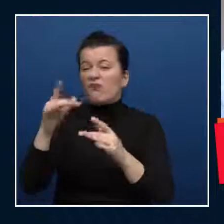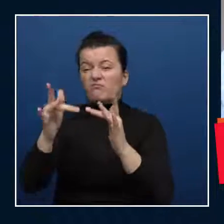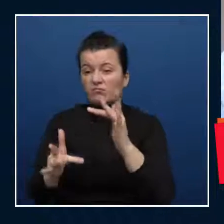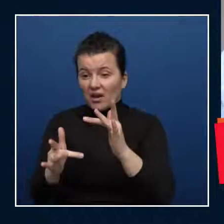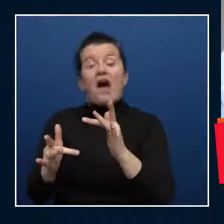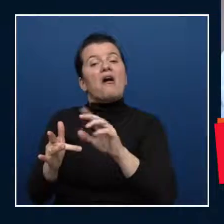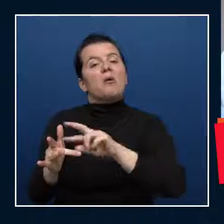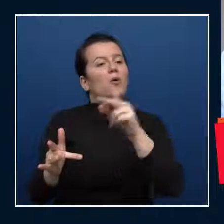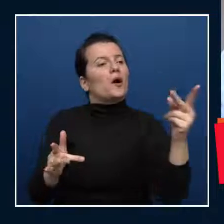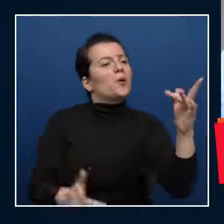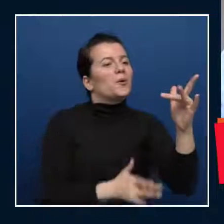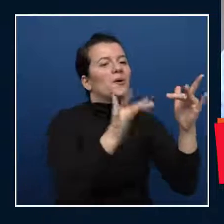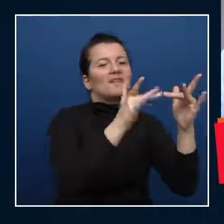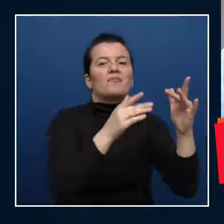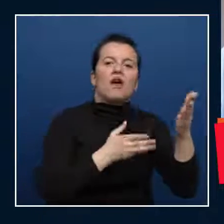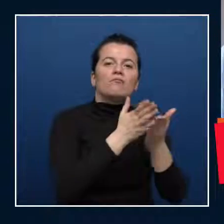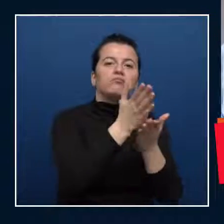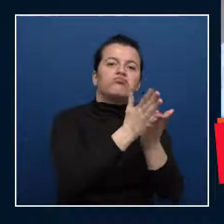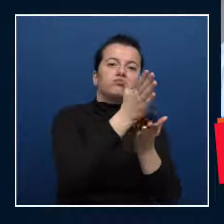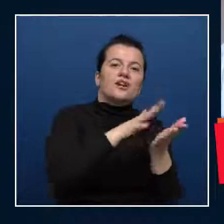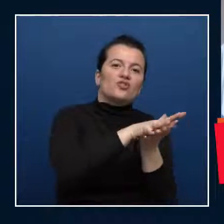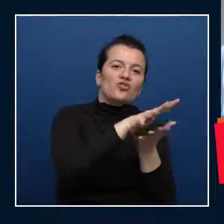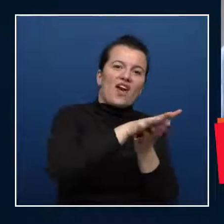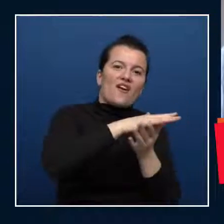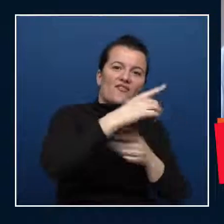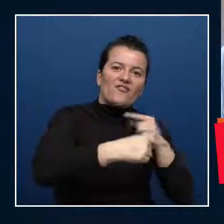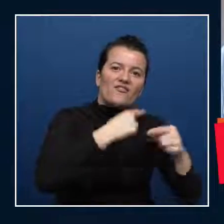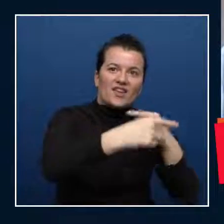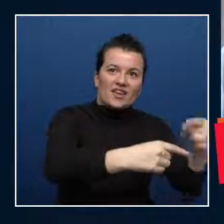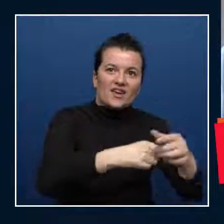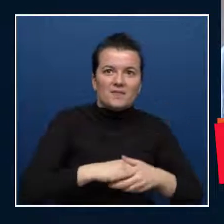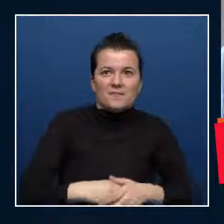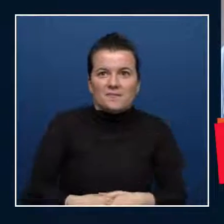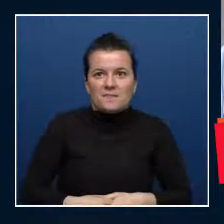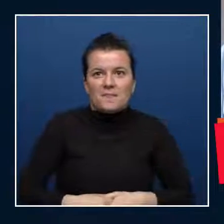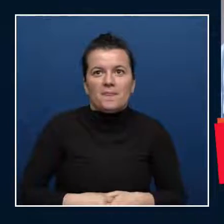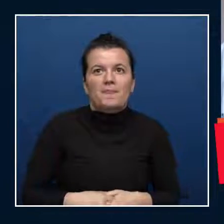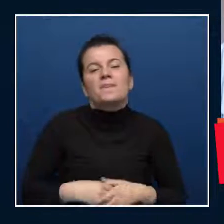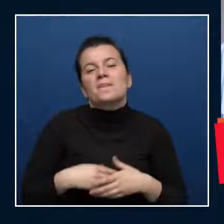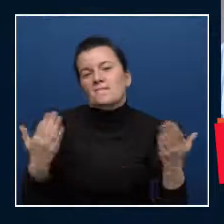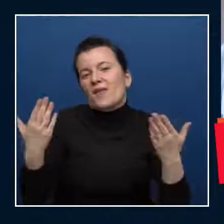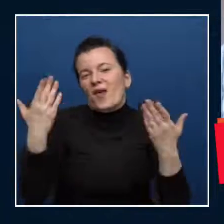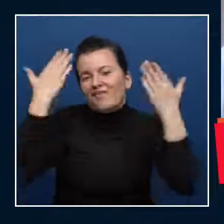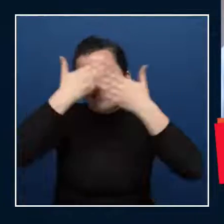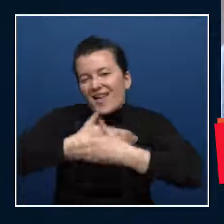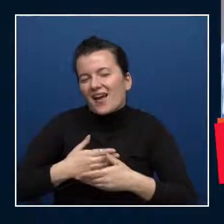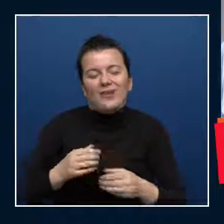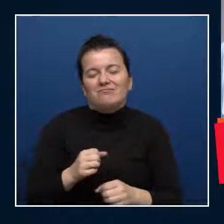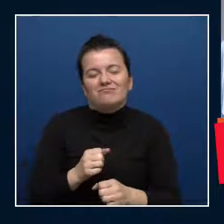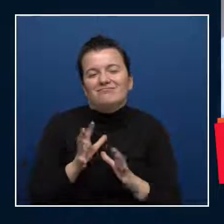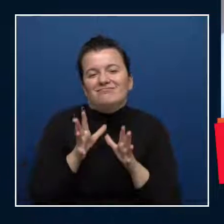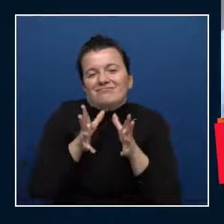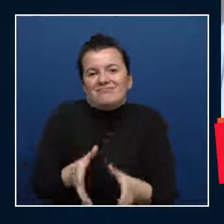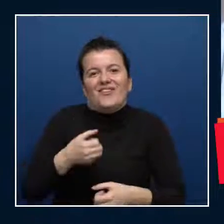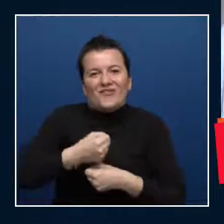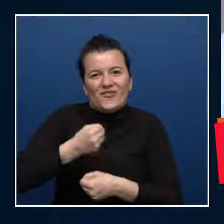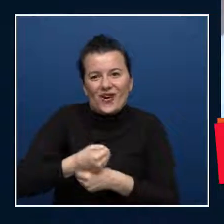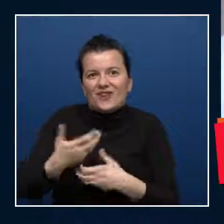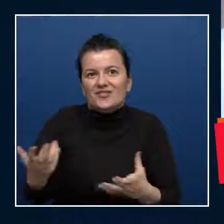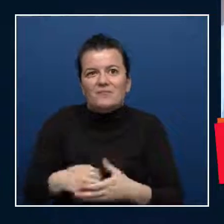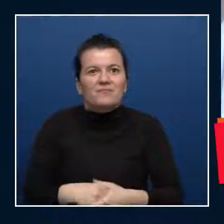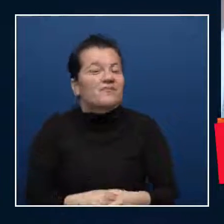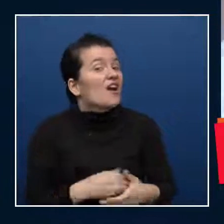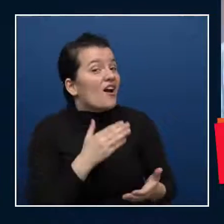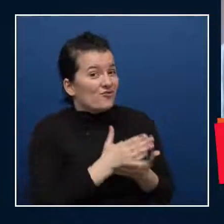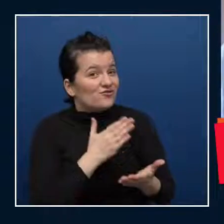like to highlight those features because no one wants to be doing out of hours work anytime. No, it's an easy sell for an ops team, isn't